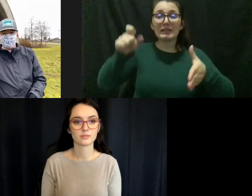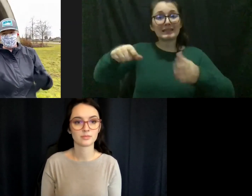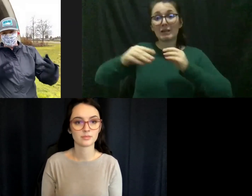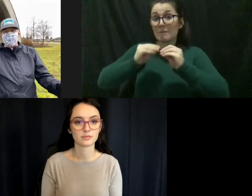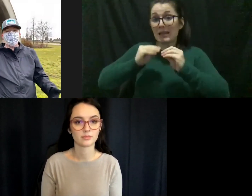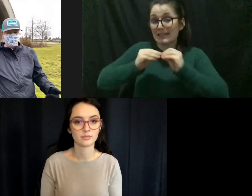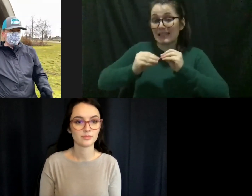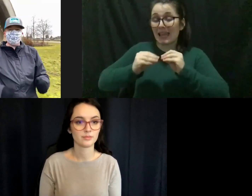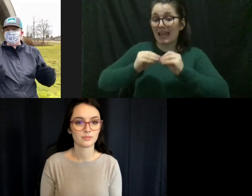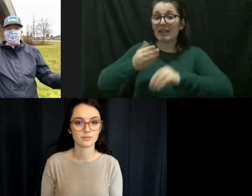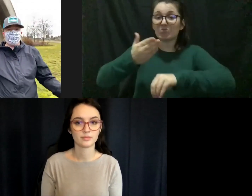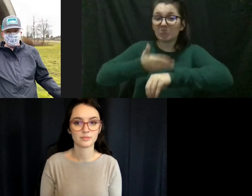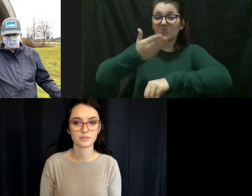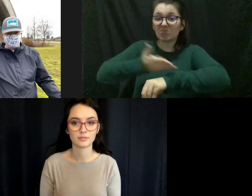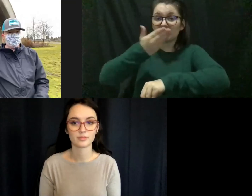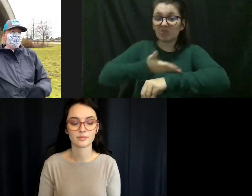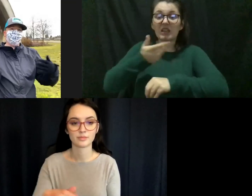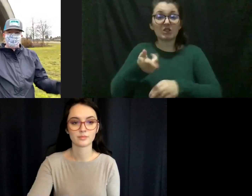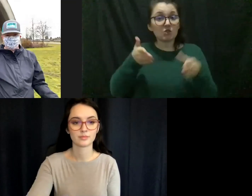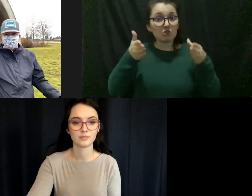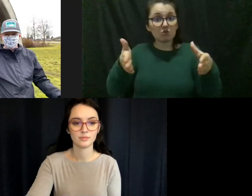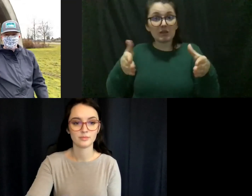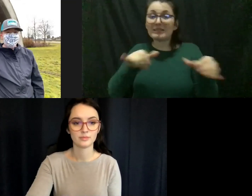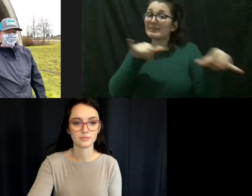was today. It can be anywhere from,